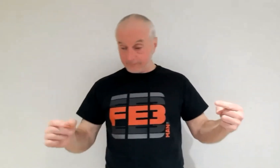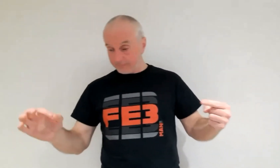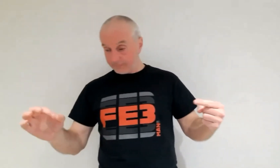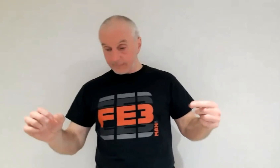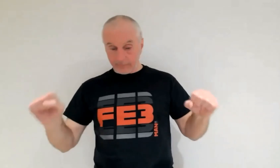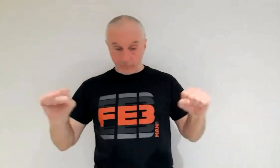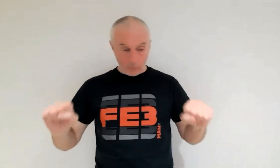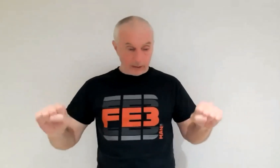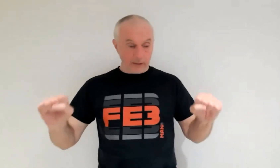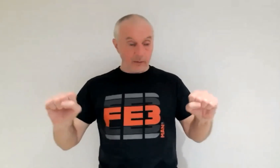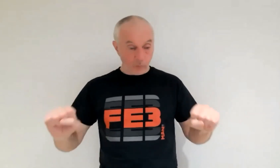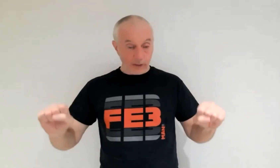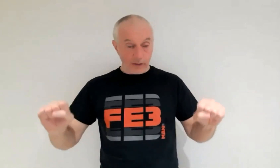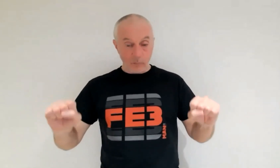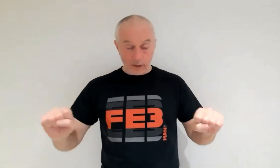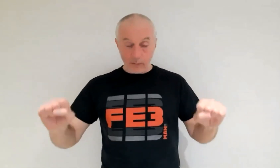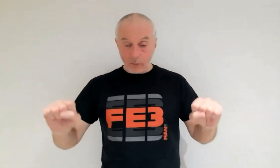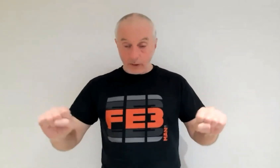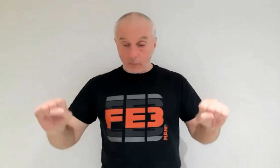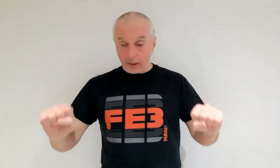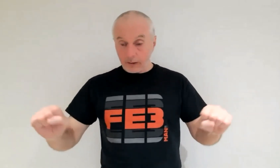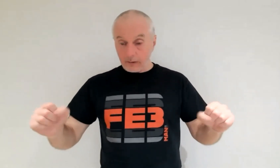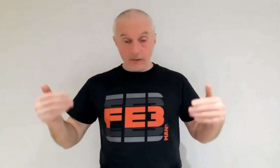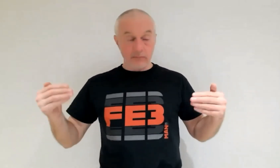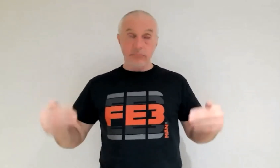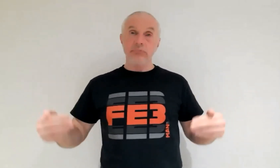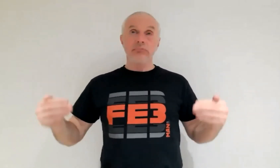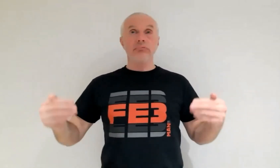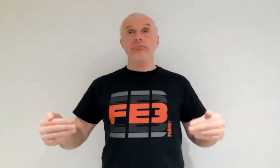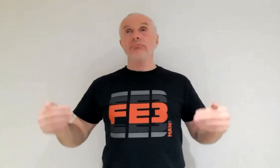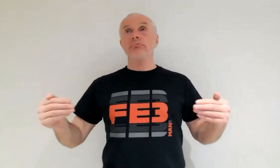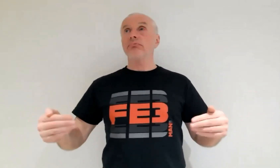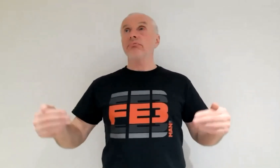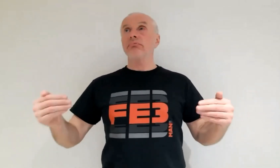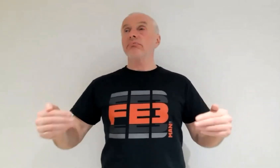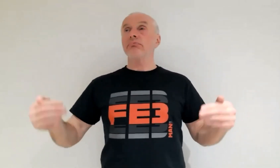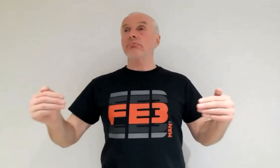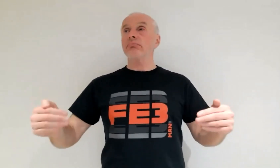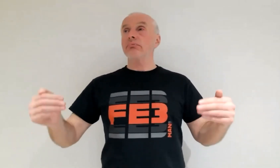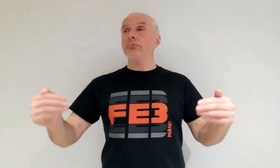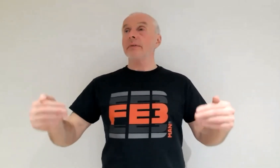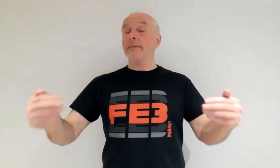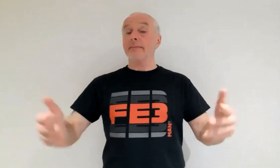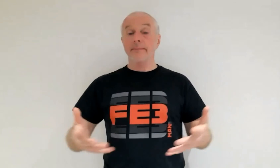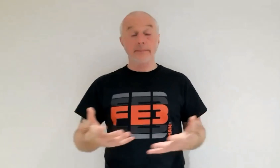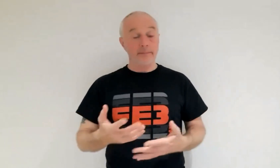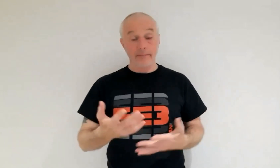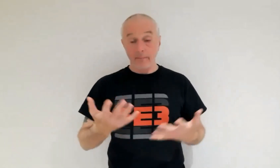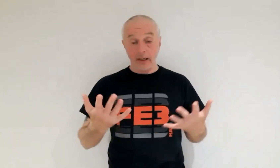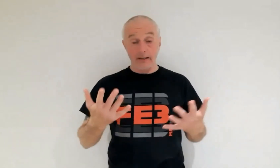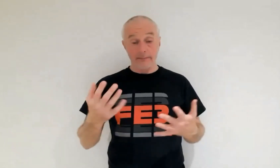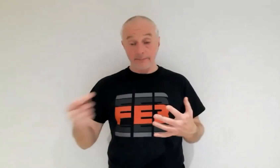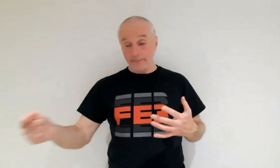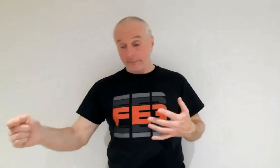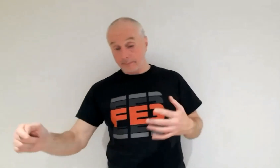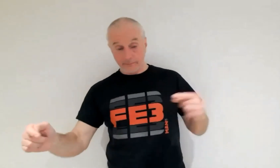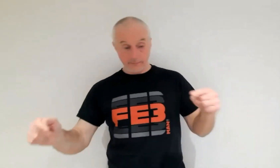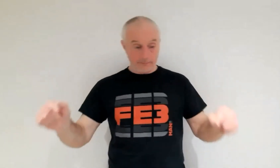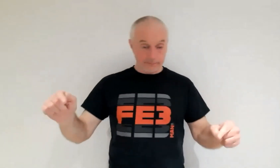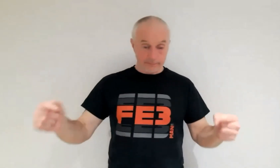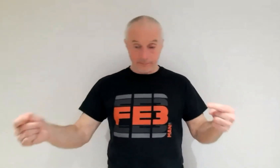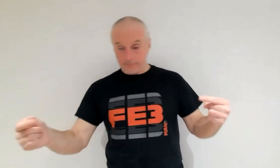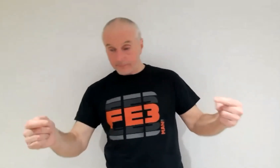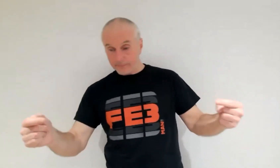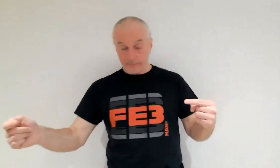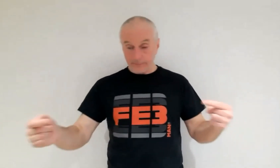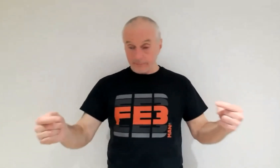to be fueled with just waiting for the pipe to be there. Again, you've got a set of investors on one side and there's a set of investors